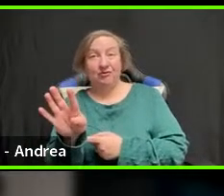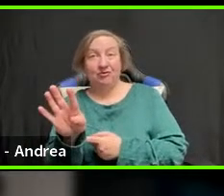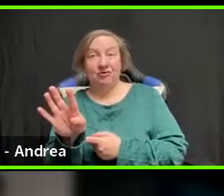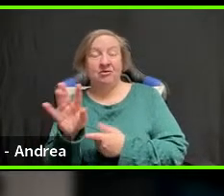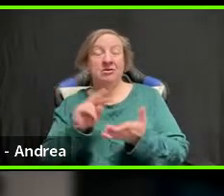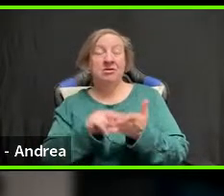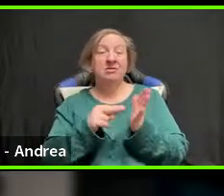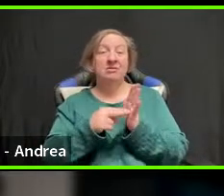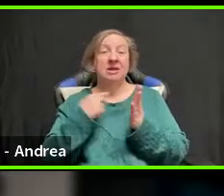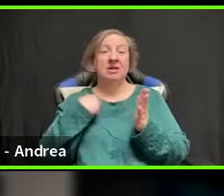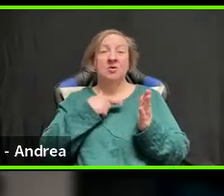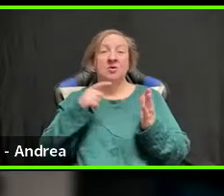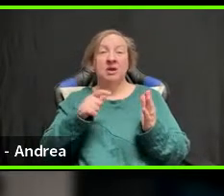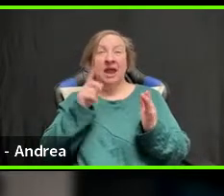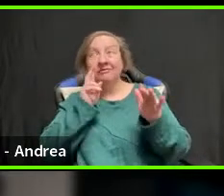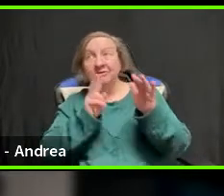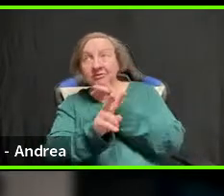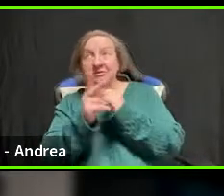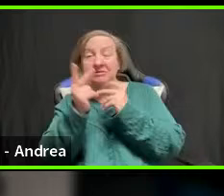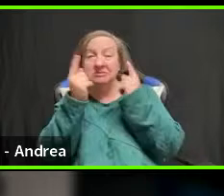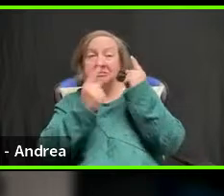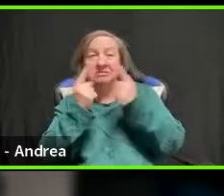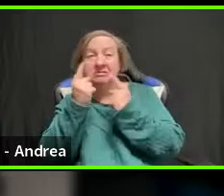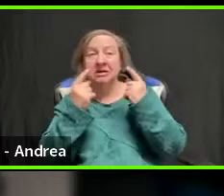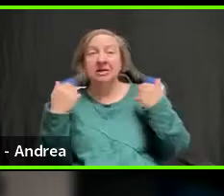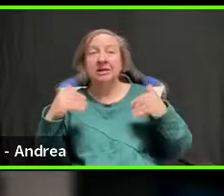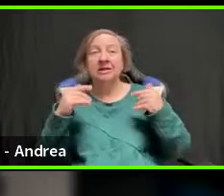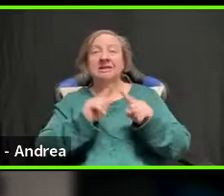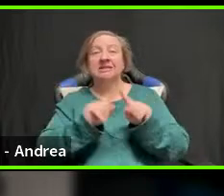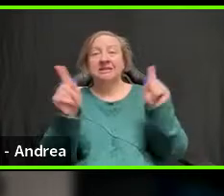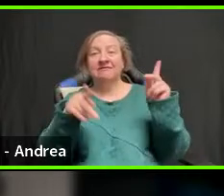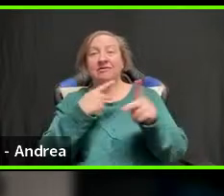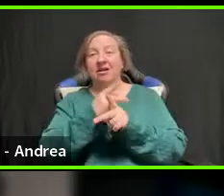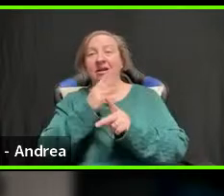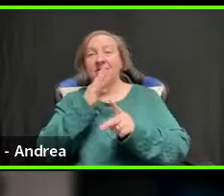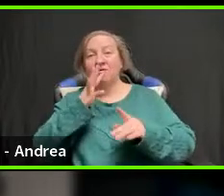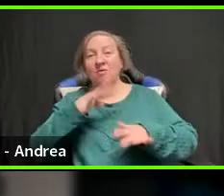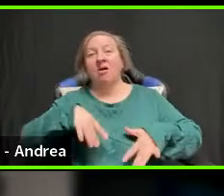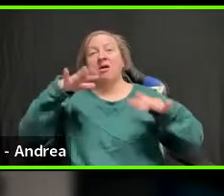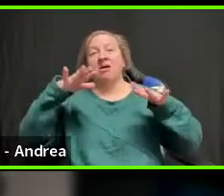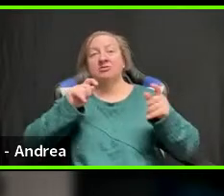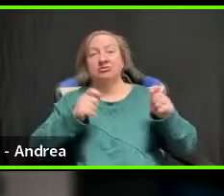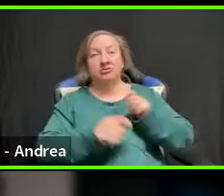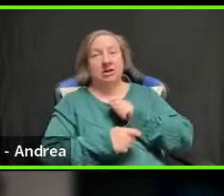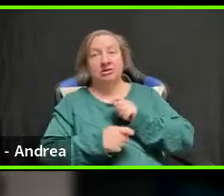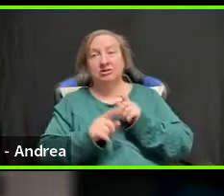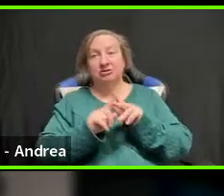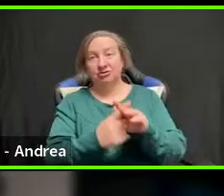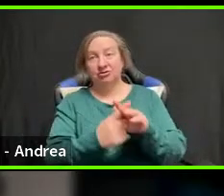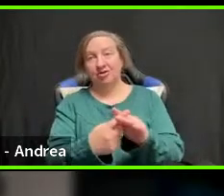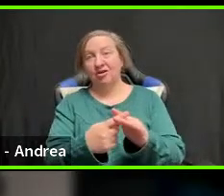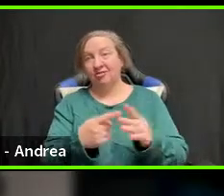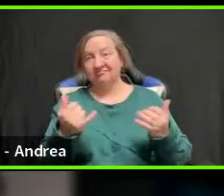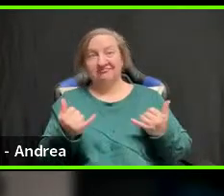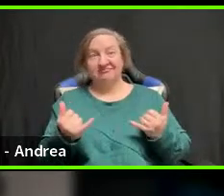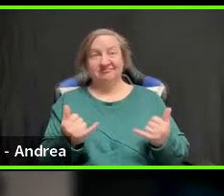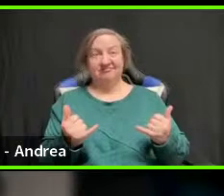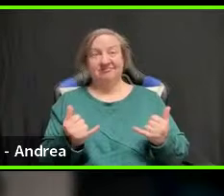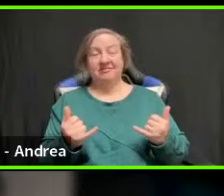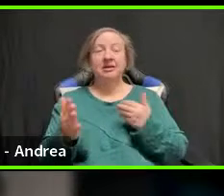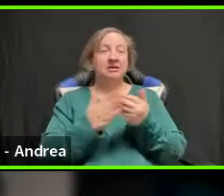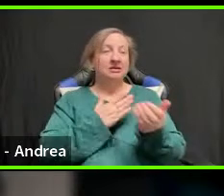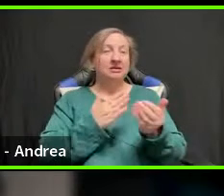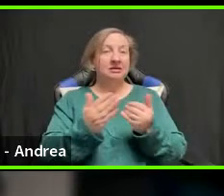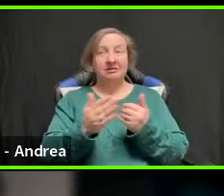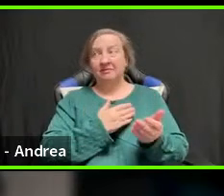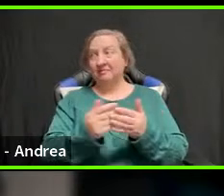see the potential for very vastly different water flow changes starting now. And that's regardless of whether